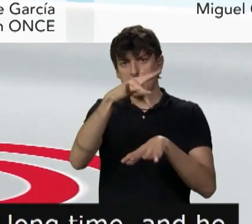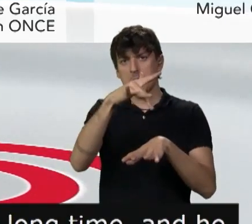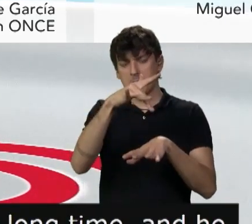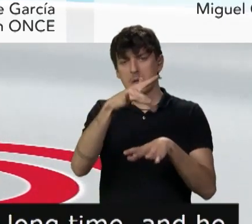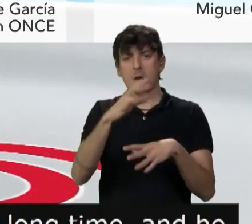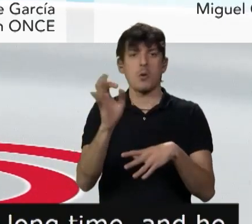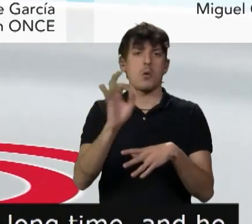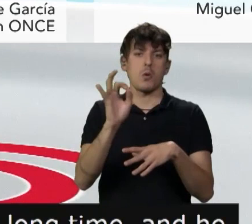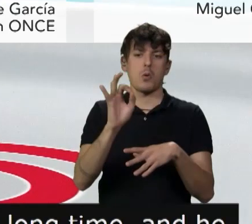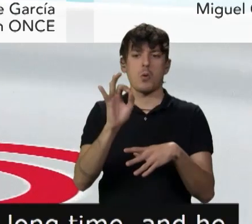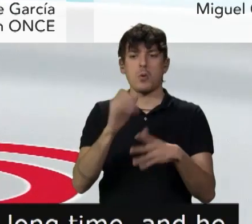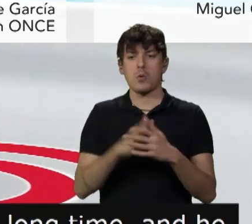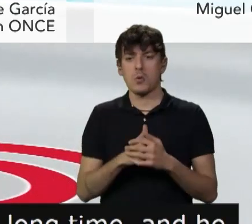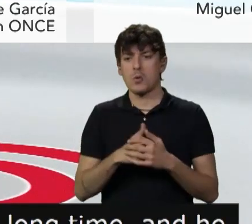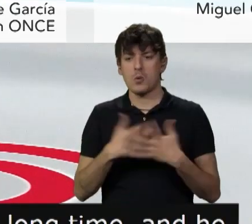inclusion.